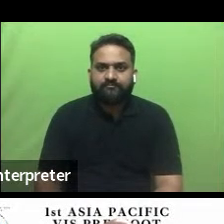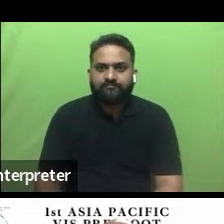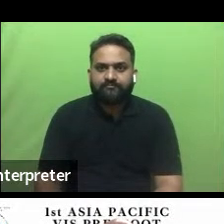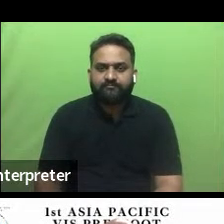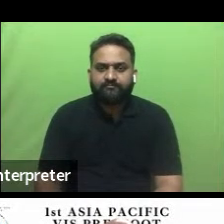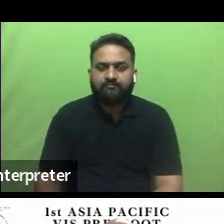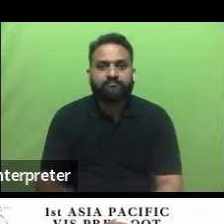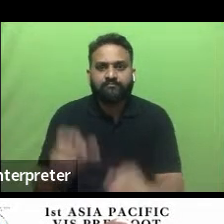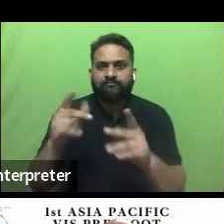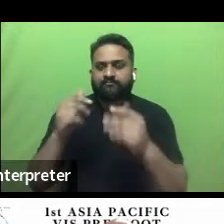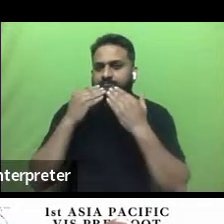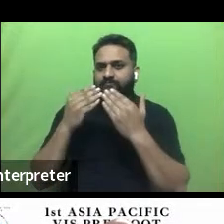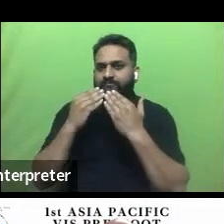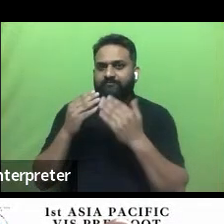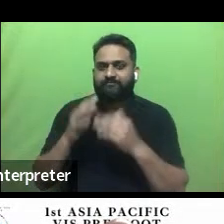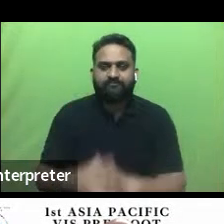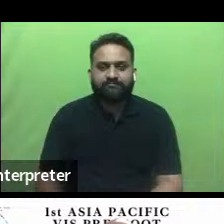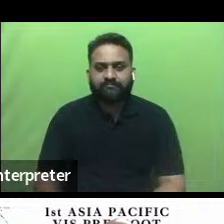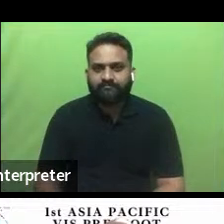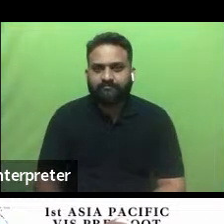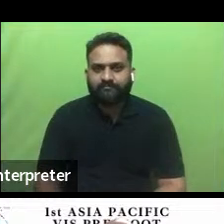Okay, thank you, sir.